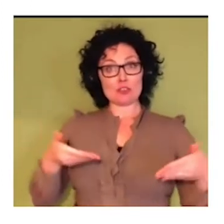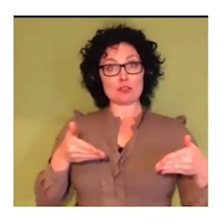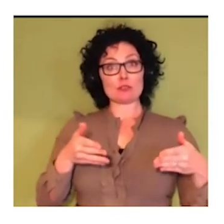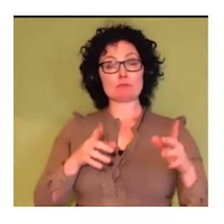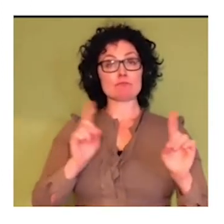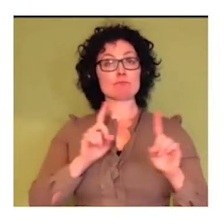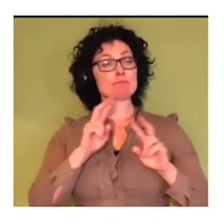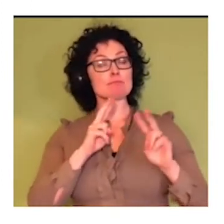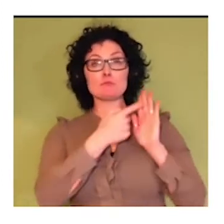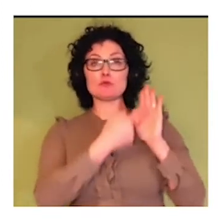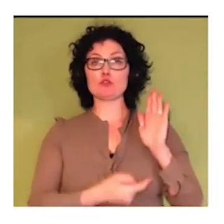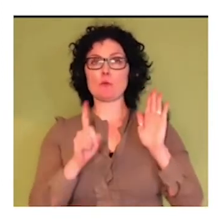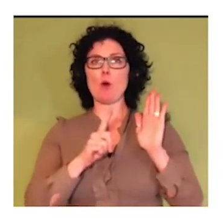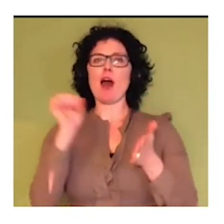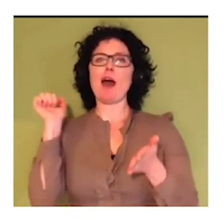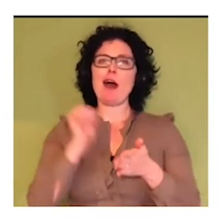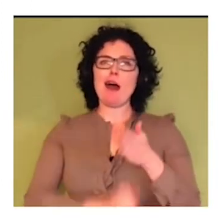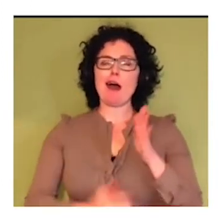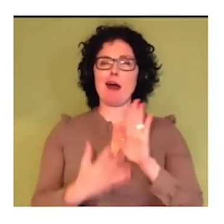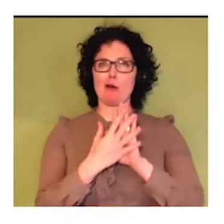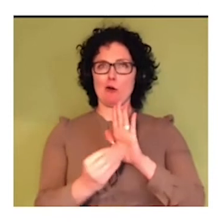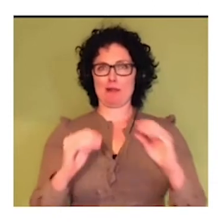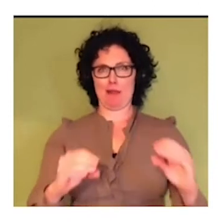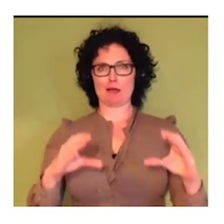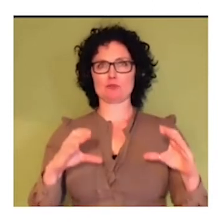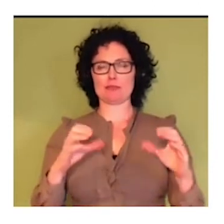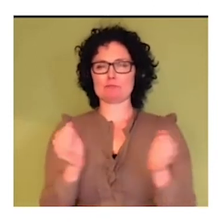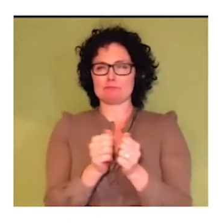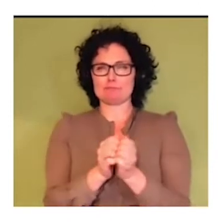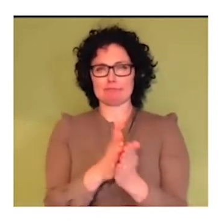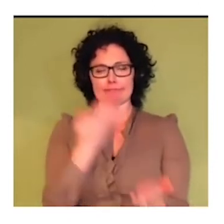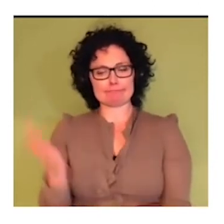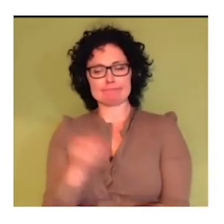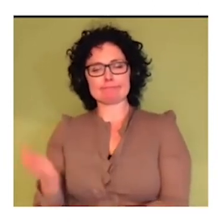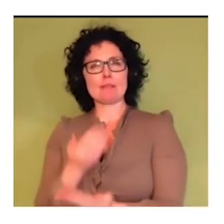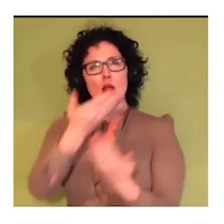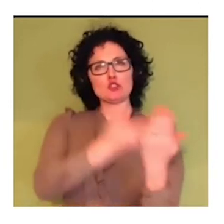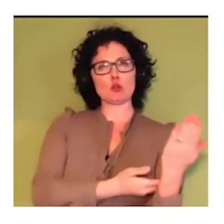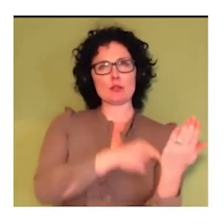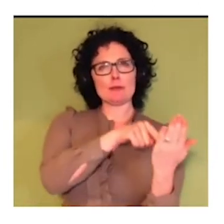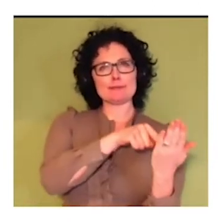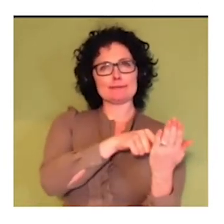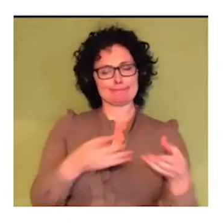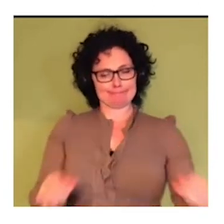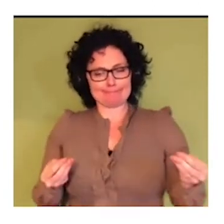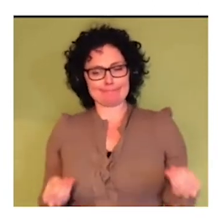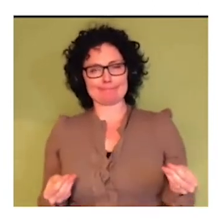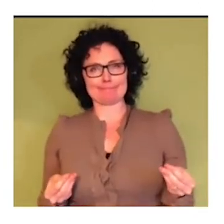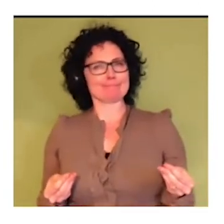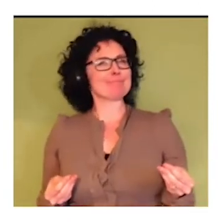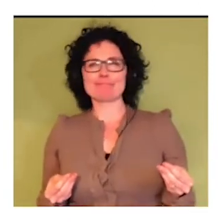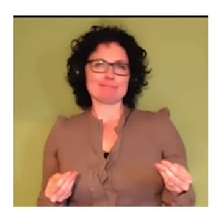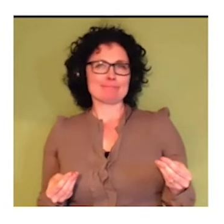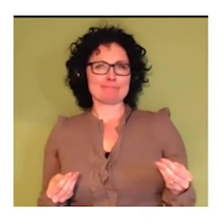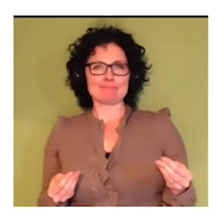much hard copy large print. So as a large print document in their hand. It isn't looking